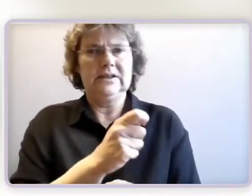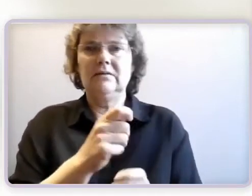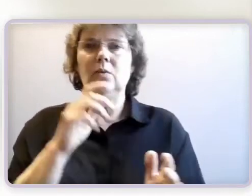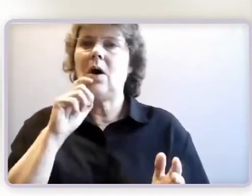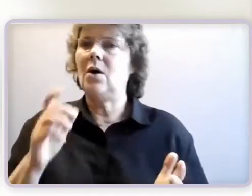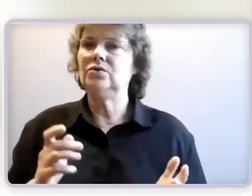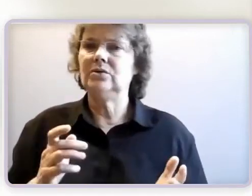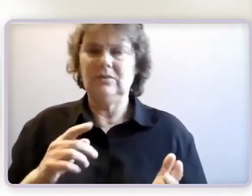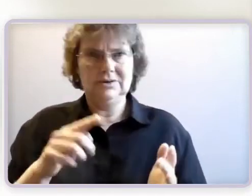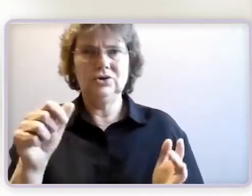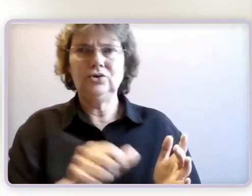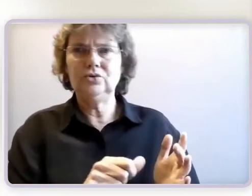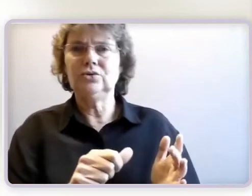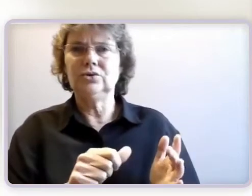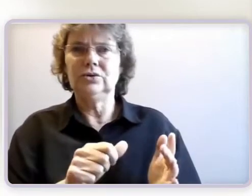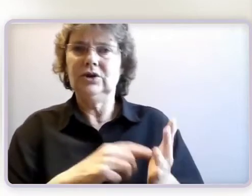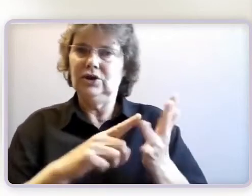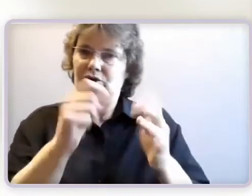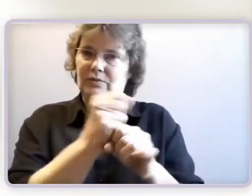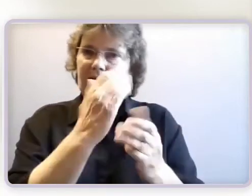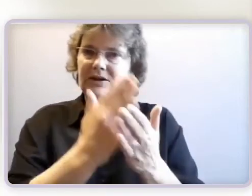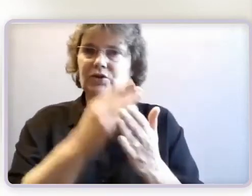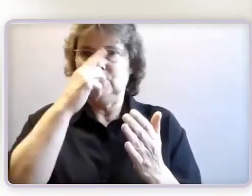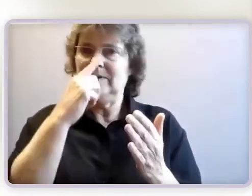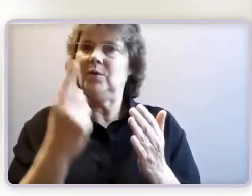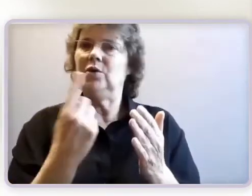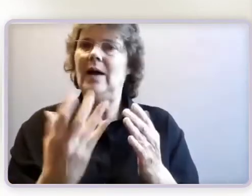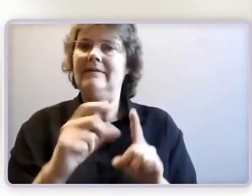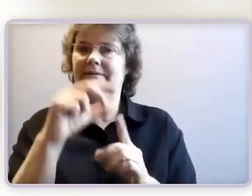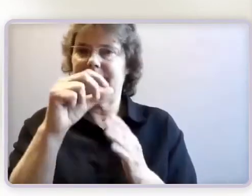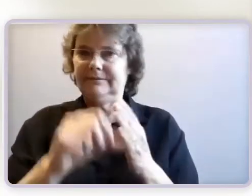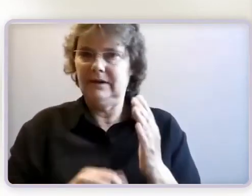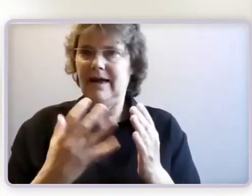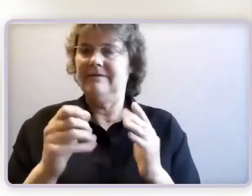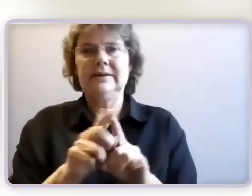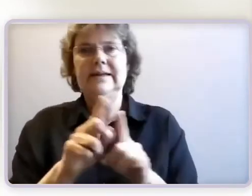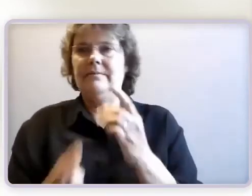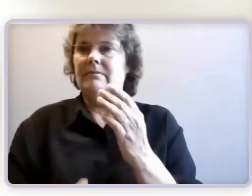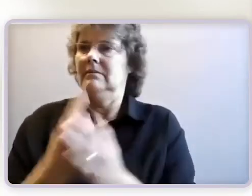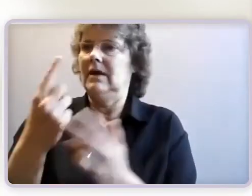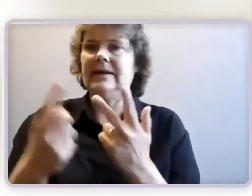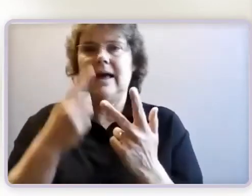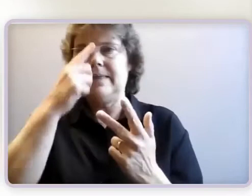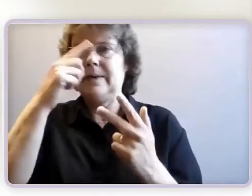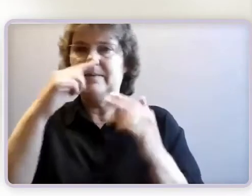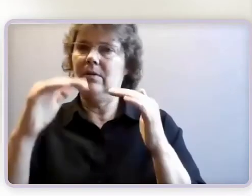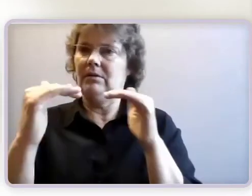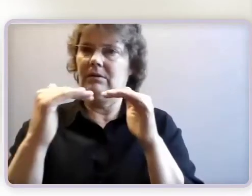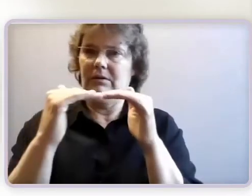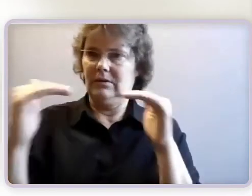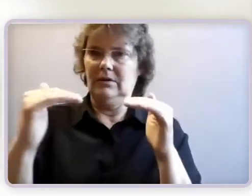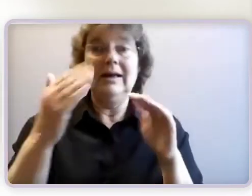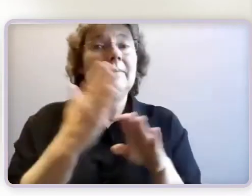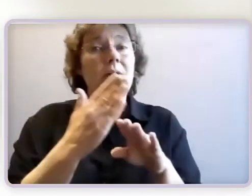living with disability have the same opportunities as everyone else. Employment is another example where this occurs.